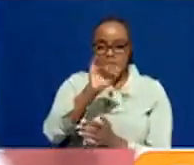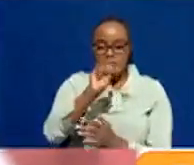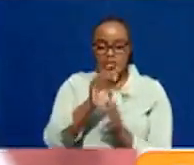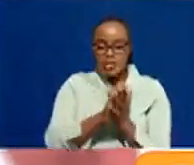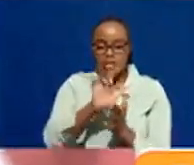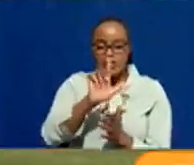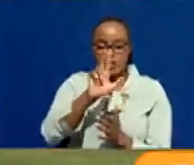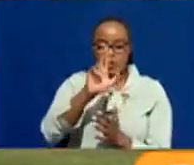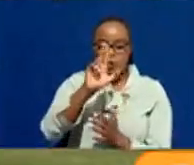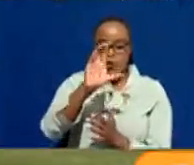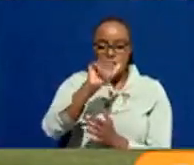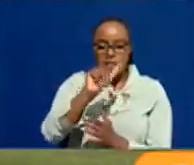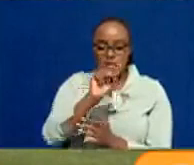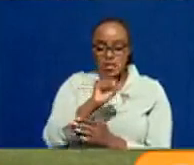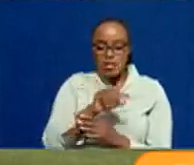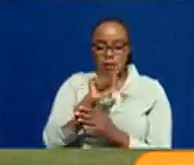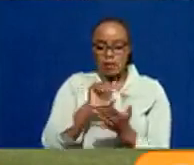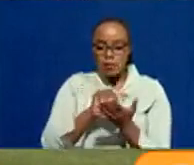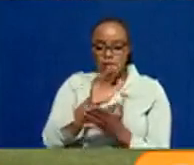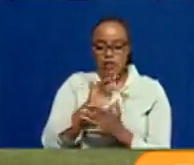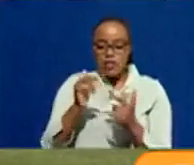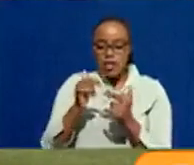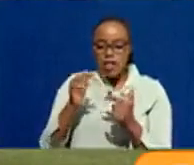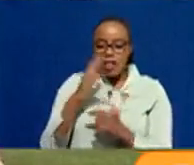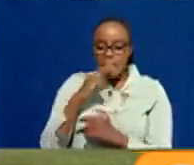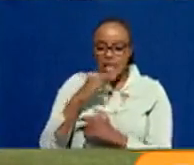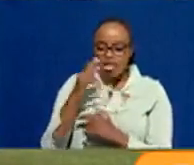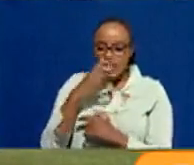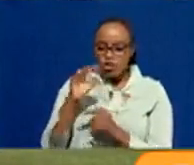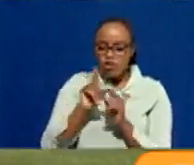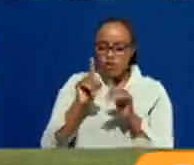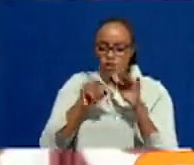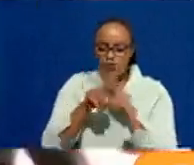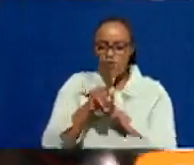Lucas Hernandez they can deploy against the red-hot striker, who has scored 6 La